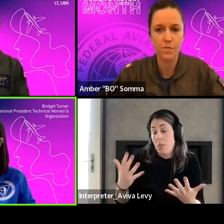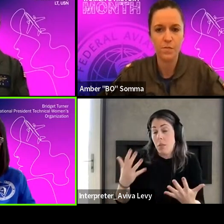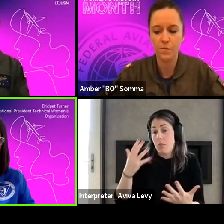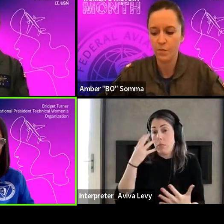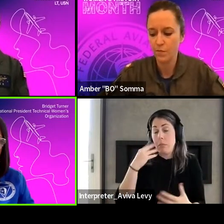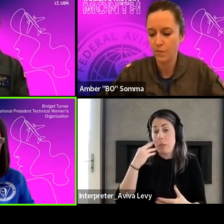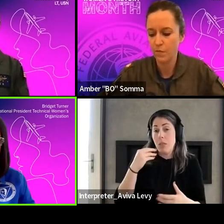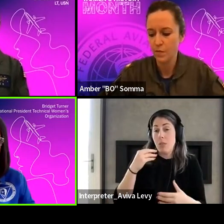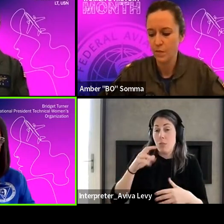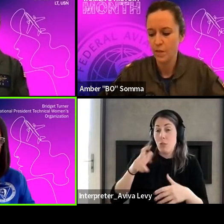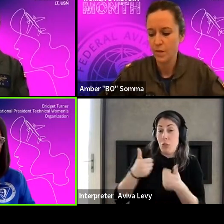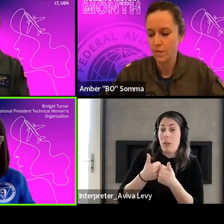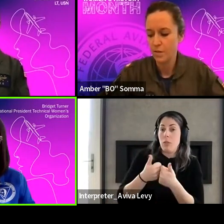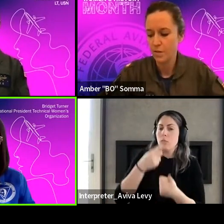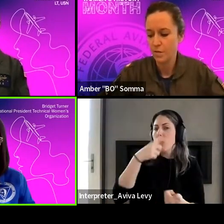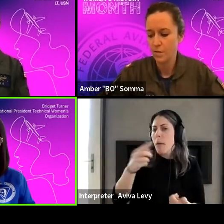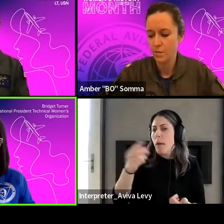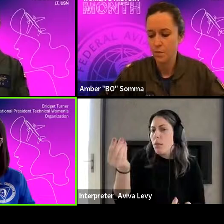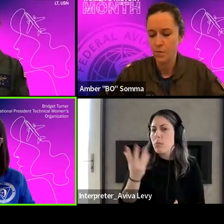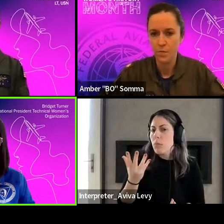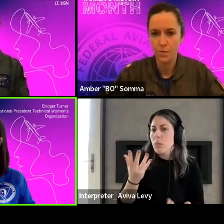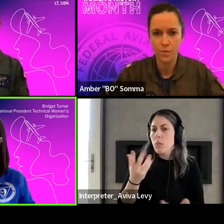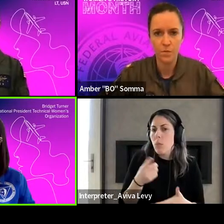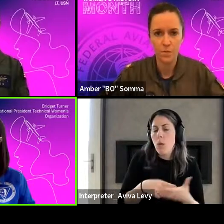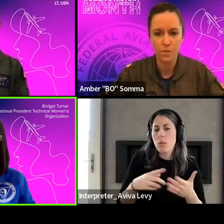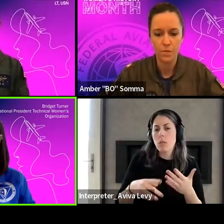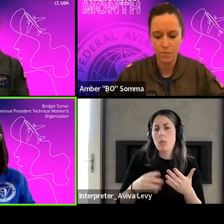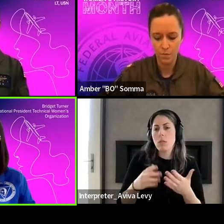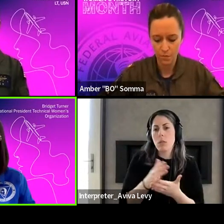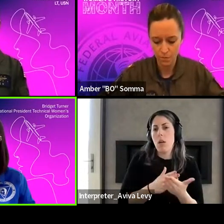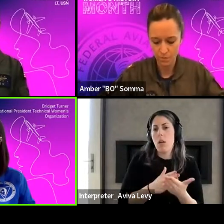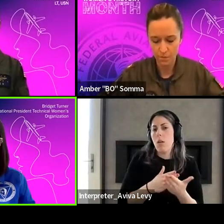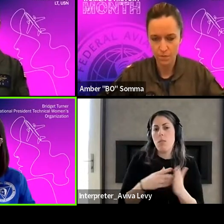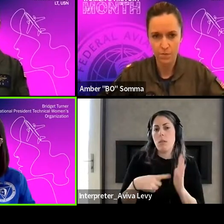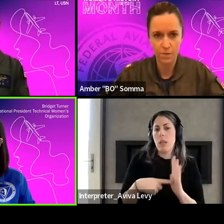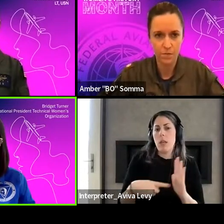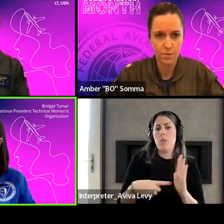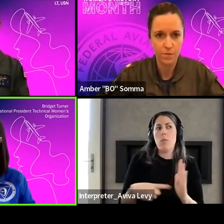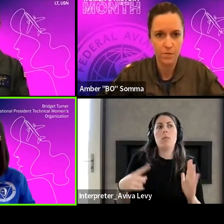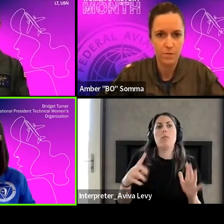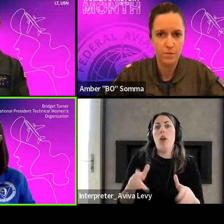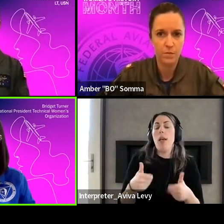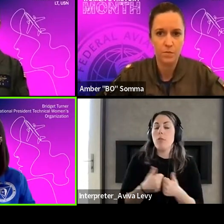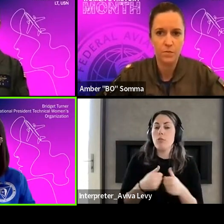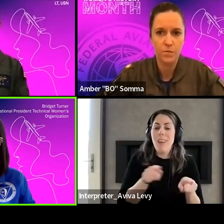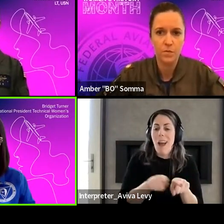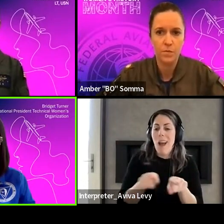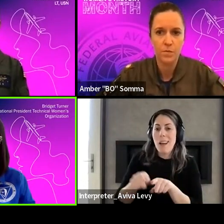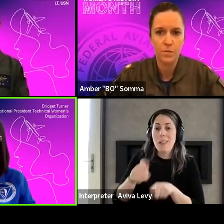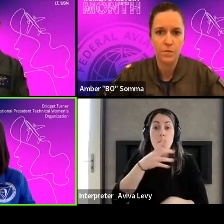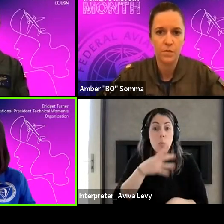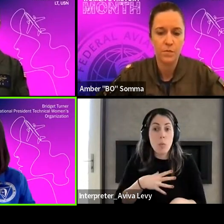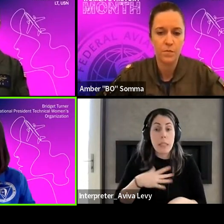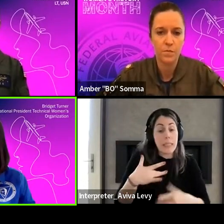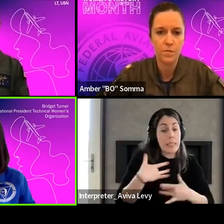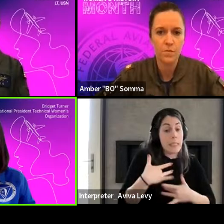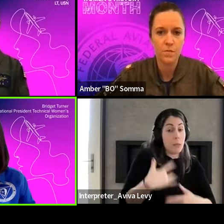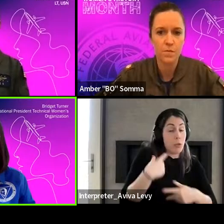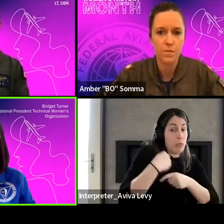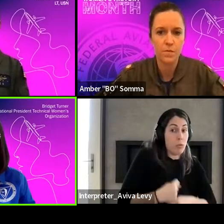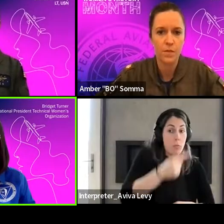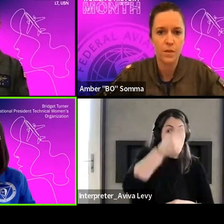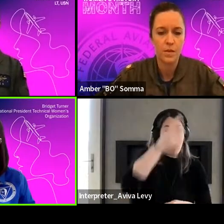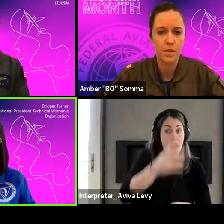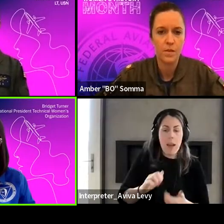know, how did you navigate or overcome some of the challenges that being a woman in a traditionally male-dominated field, how